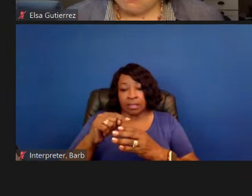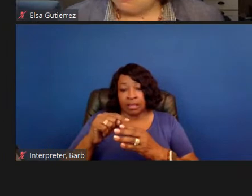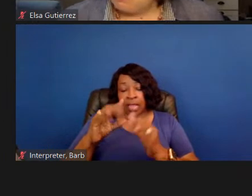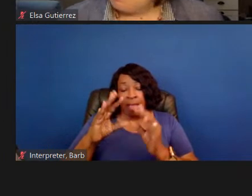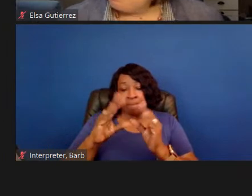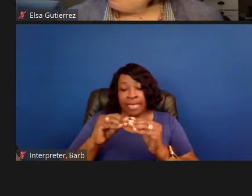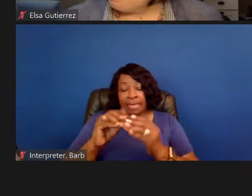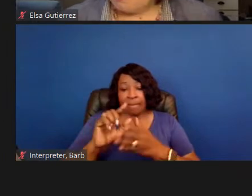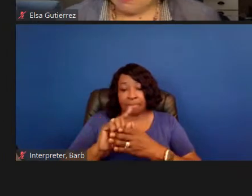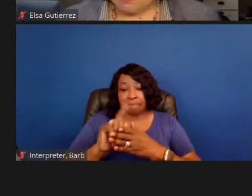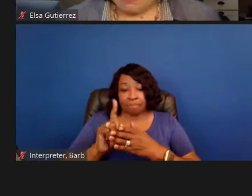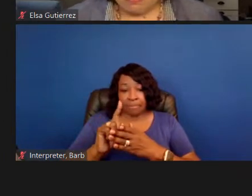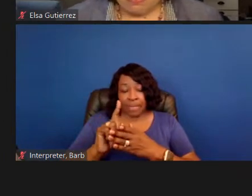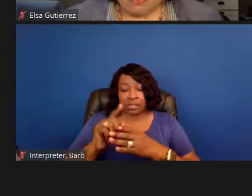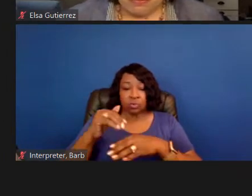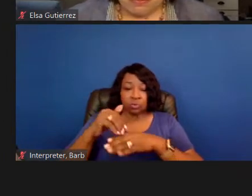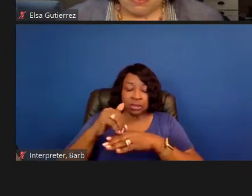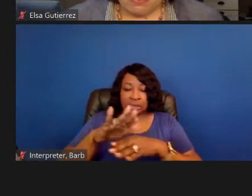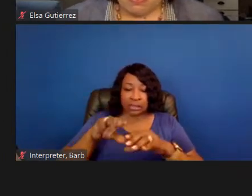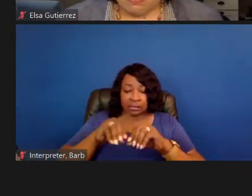to the meeting for review.